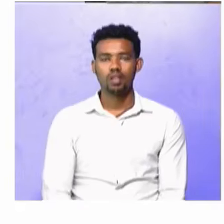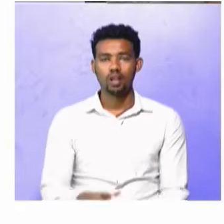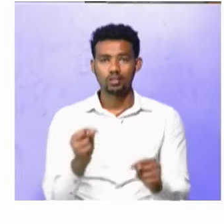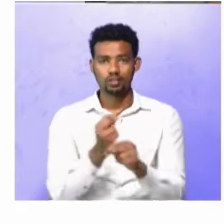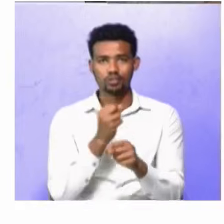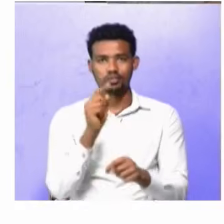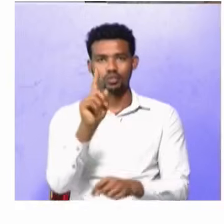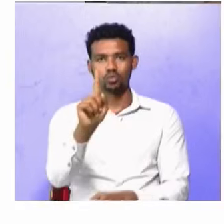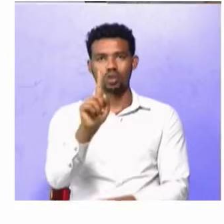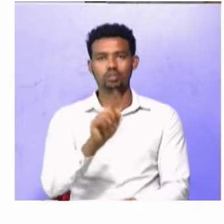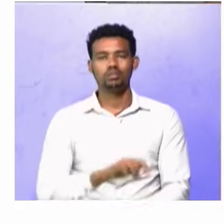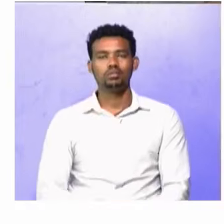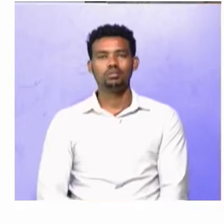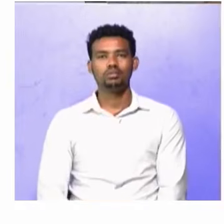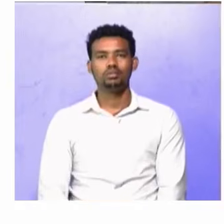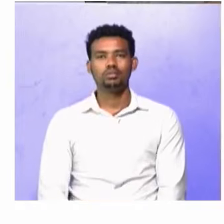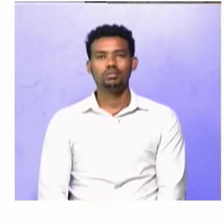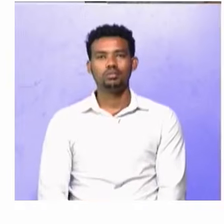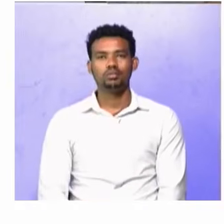Activity 1.